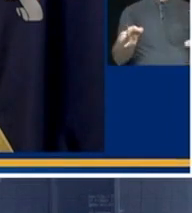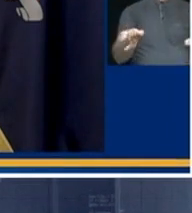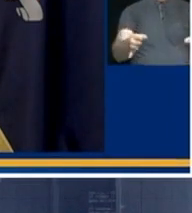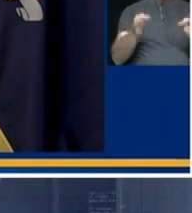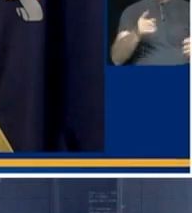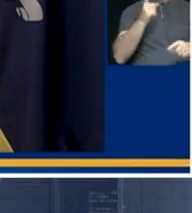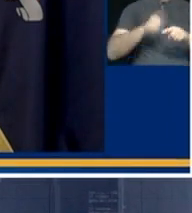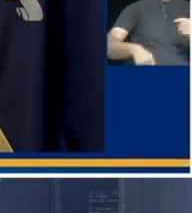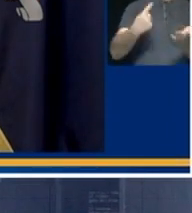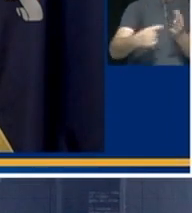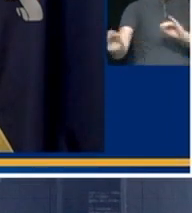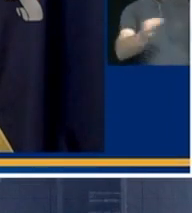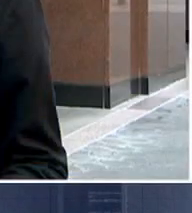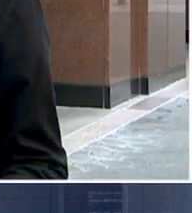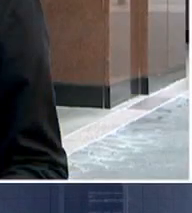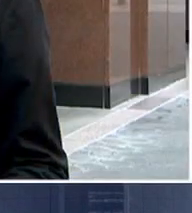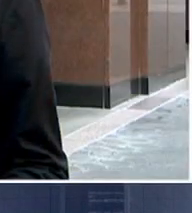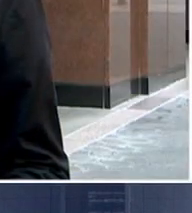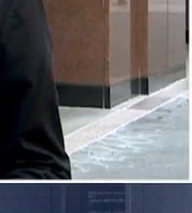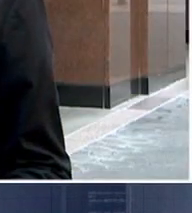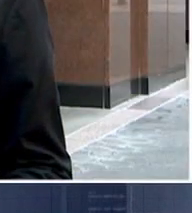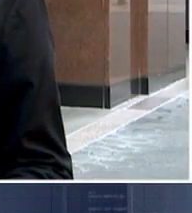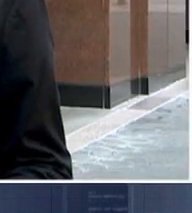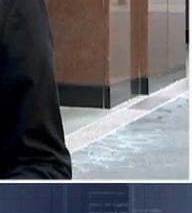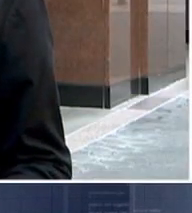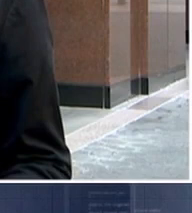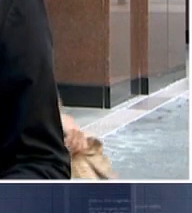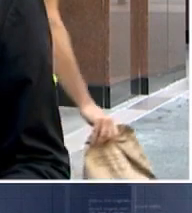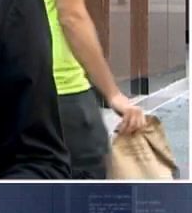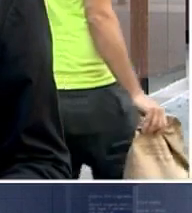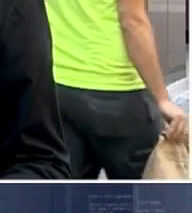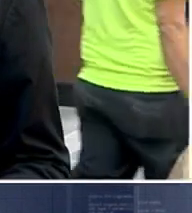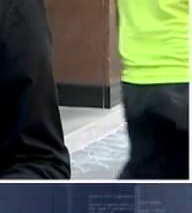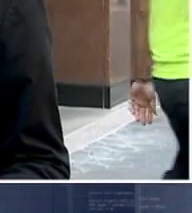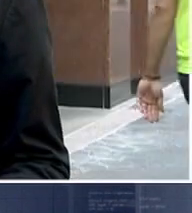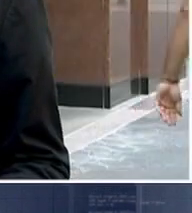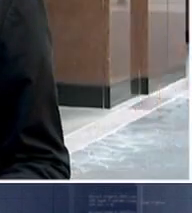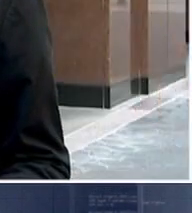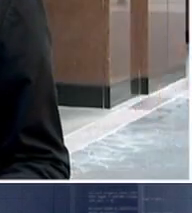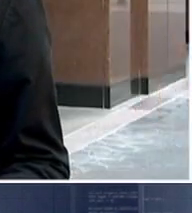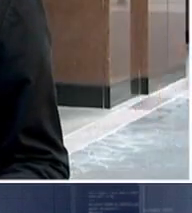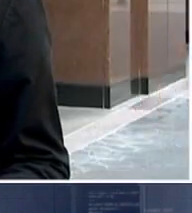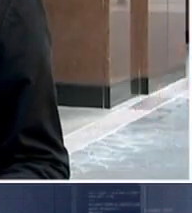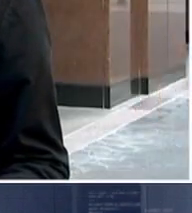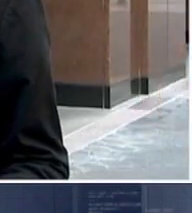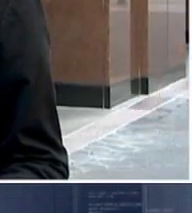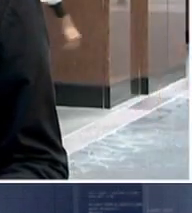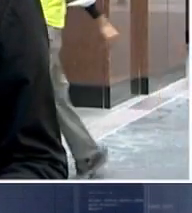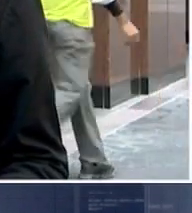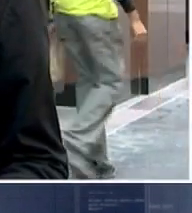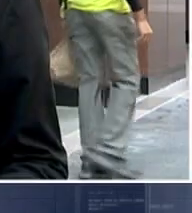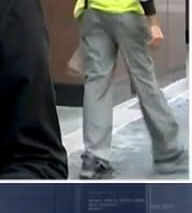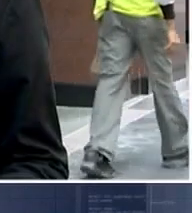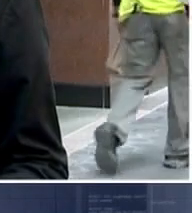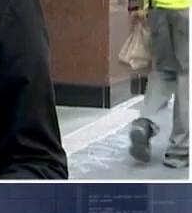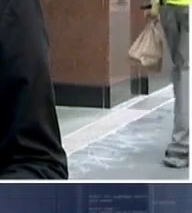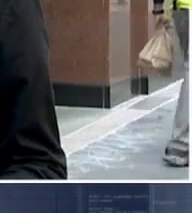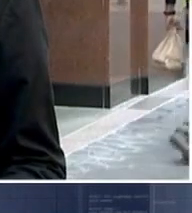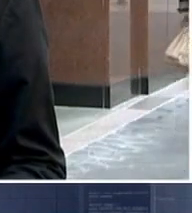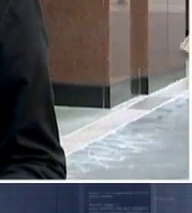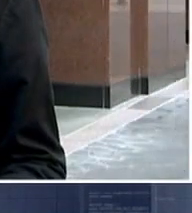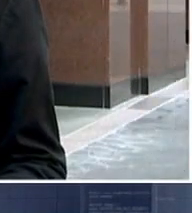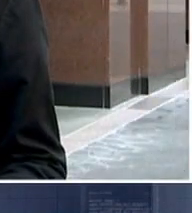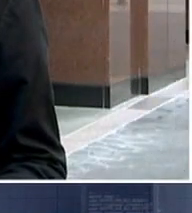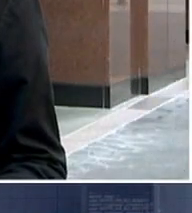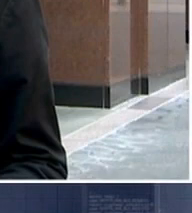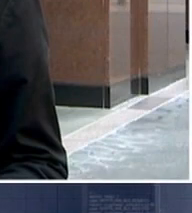on this. Aaron, what do we know about what went into this decision and what the governor's movements have been since that report came out? Because this is the first time we're hearing from